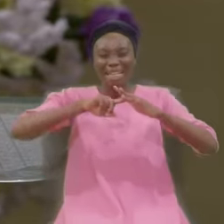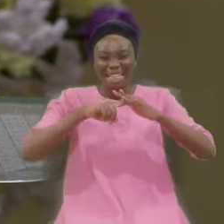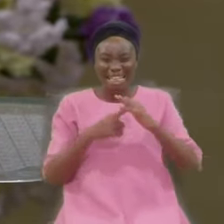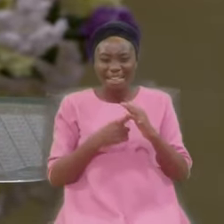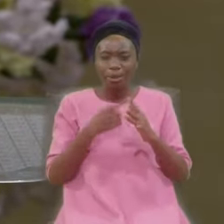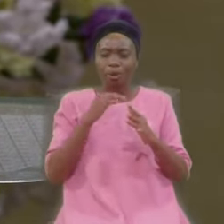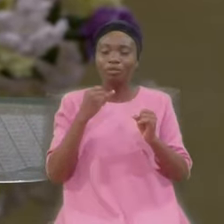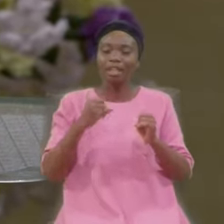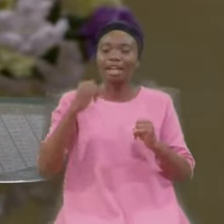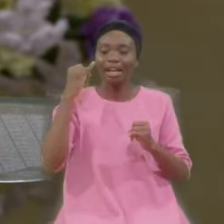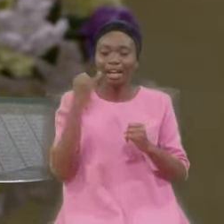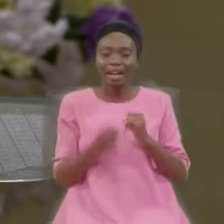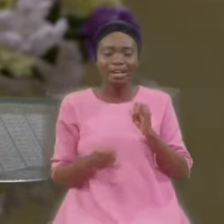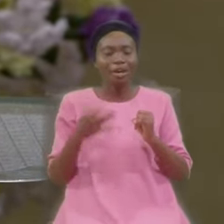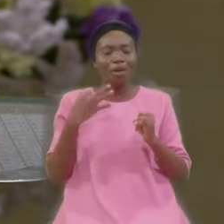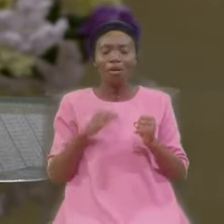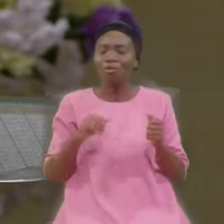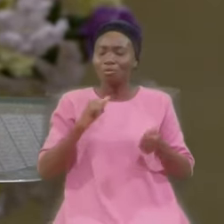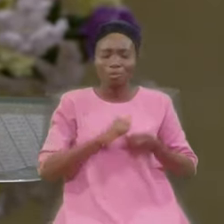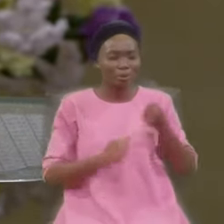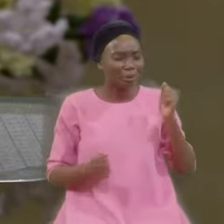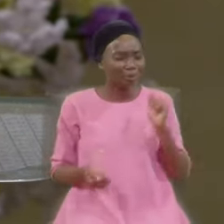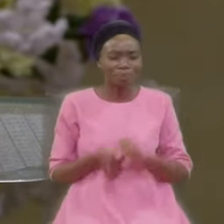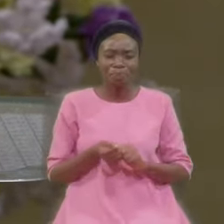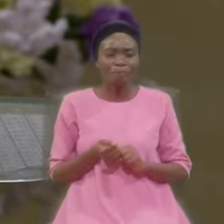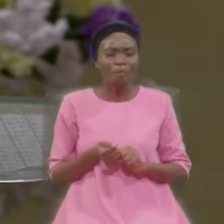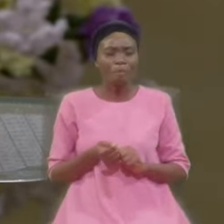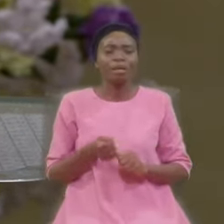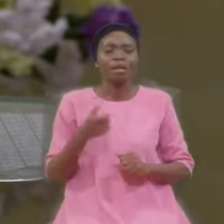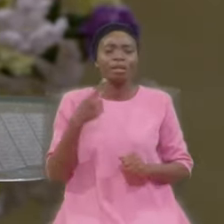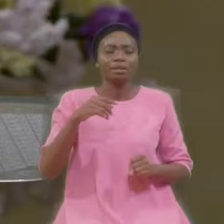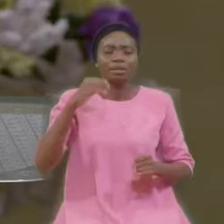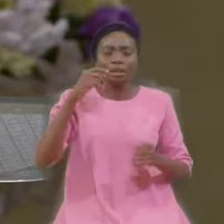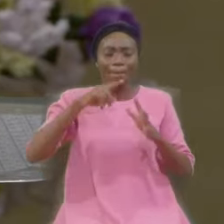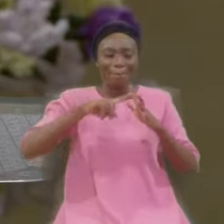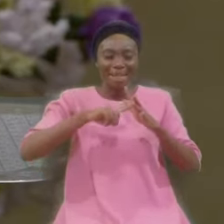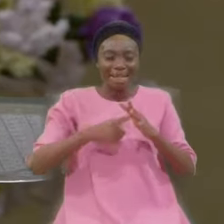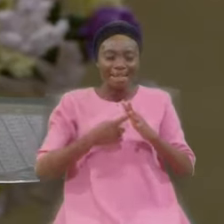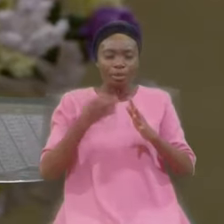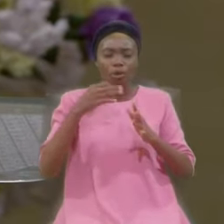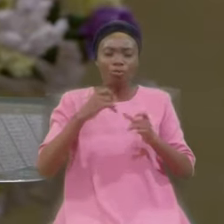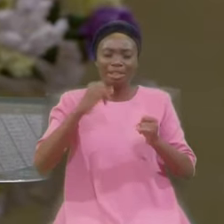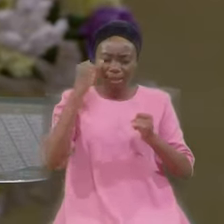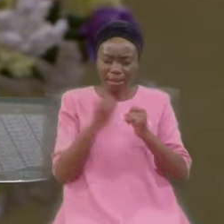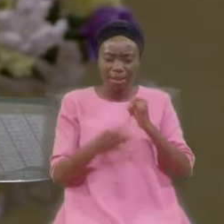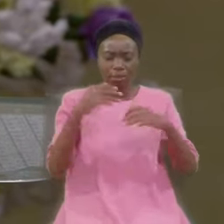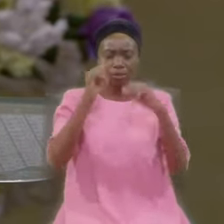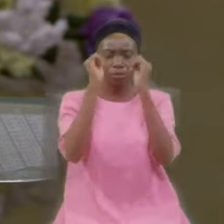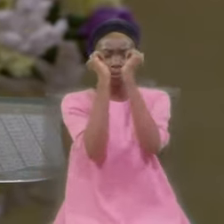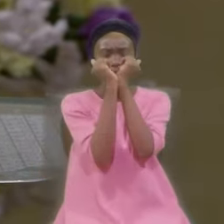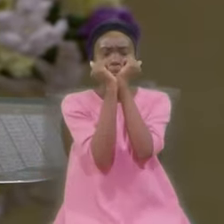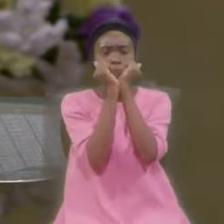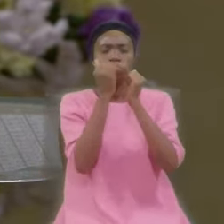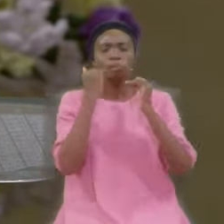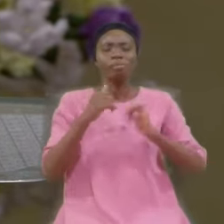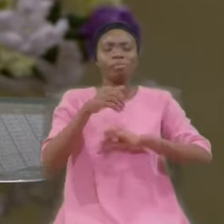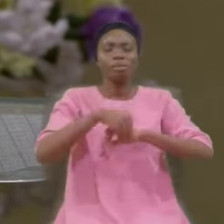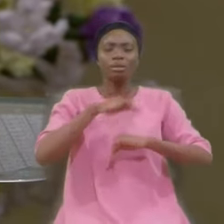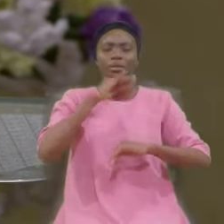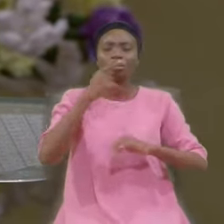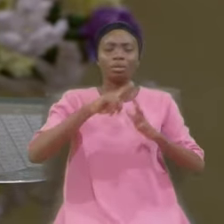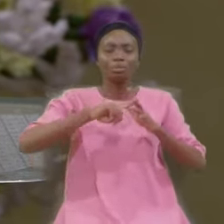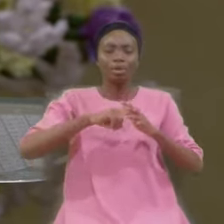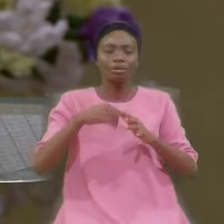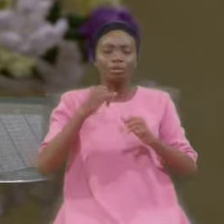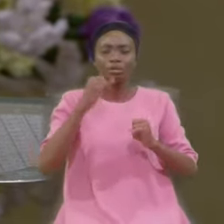affliction. Tonight is the beginning of the end of bondage. Tonight is the beginning of the end of